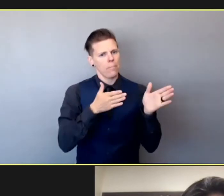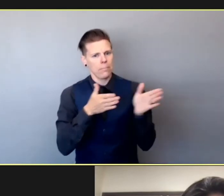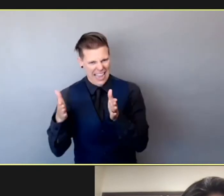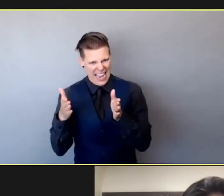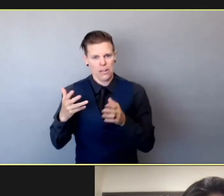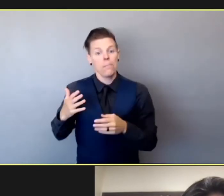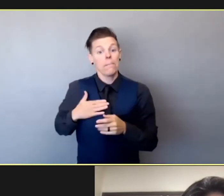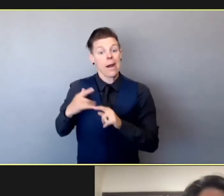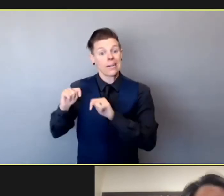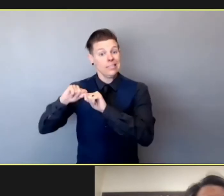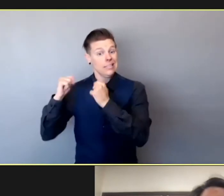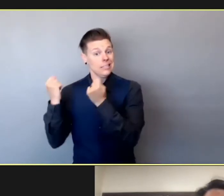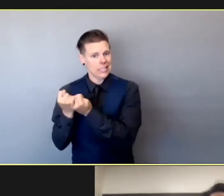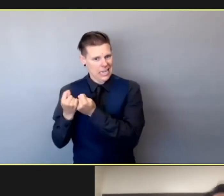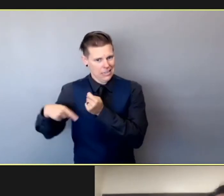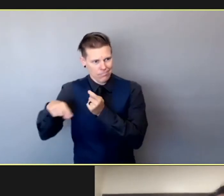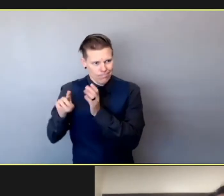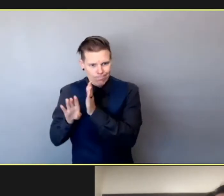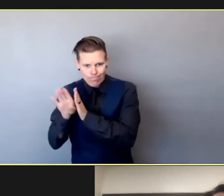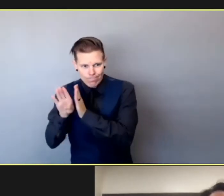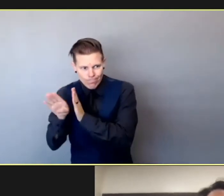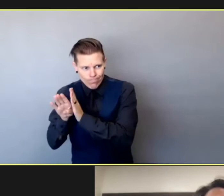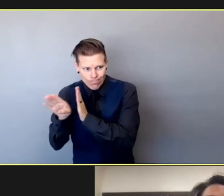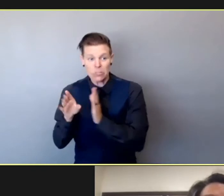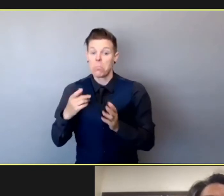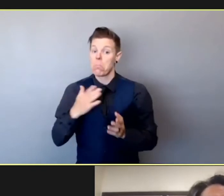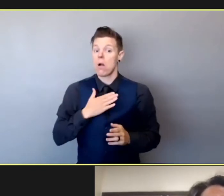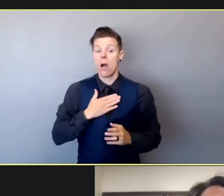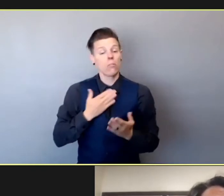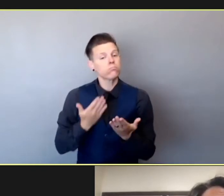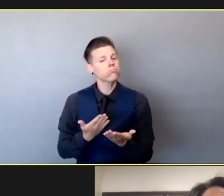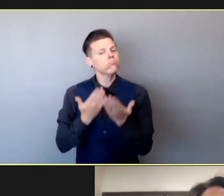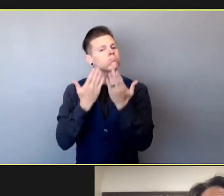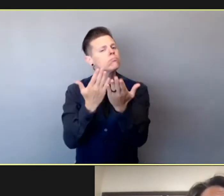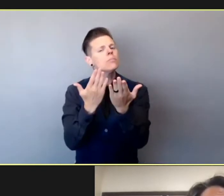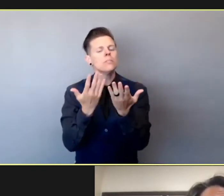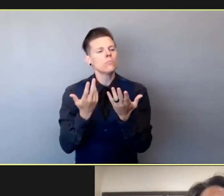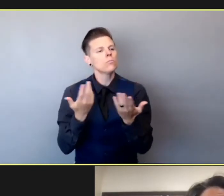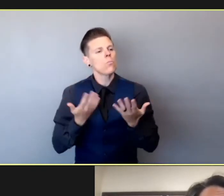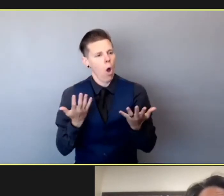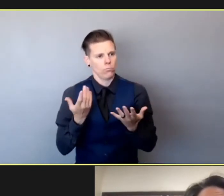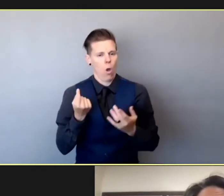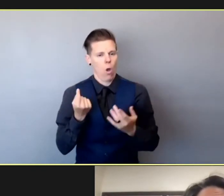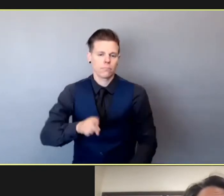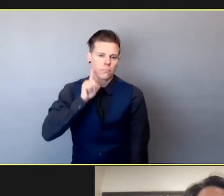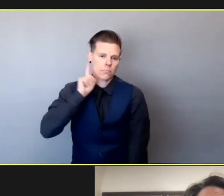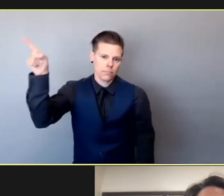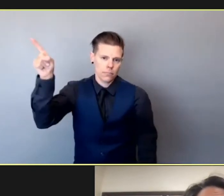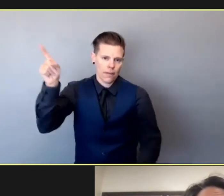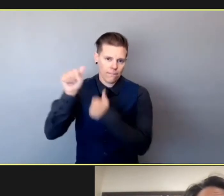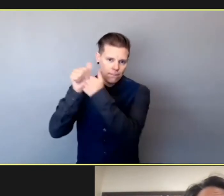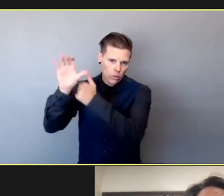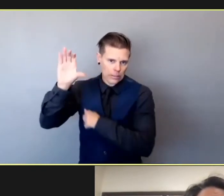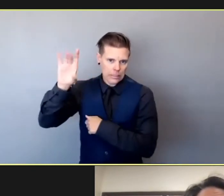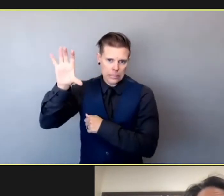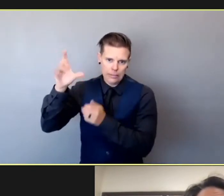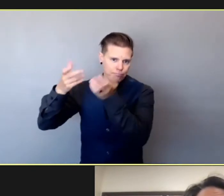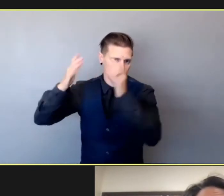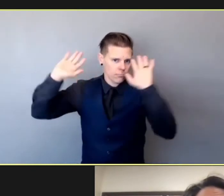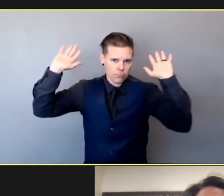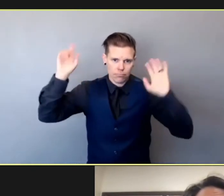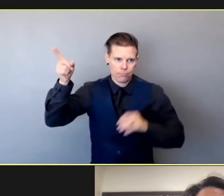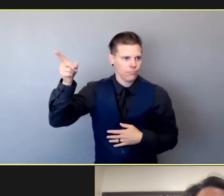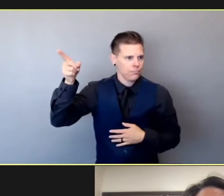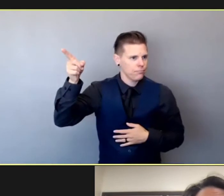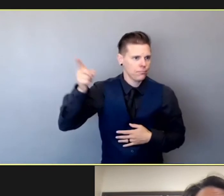that were a recommendation. Our recommendation really is the CDC guidelines. So that would be by county right now.